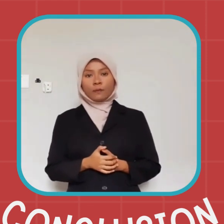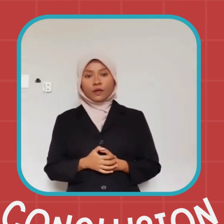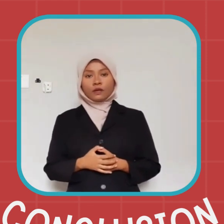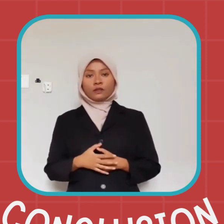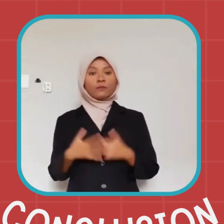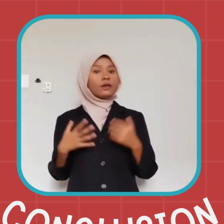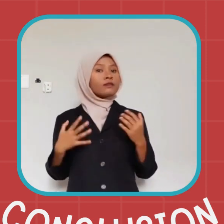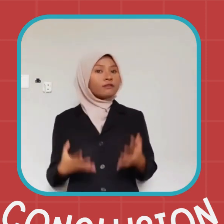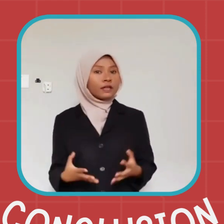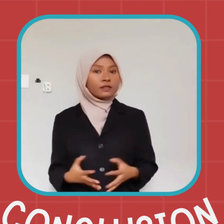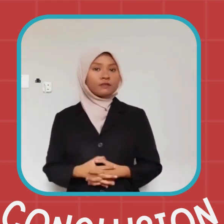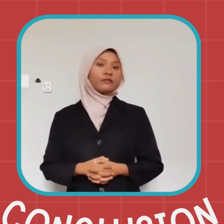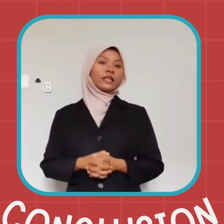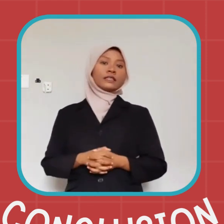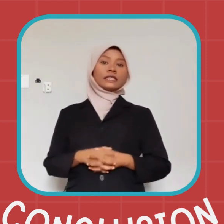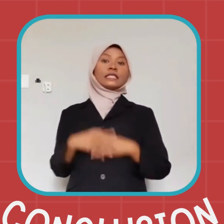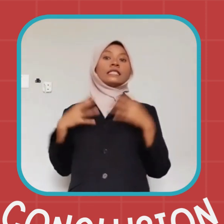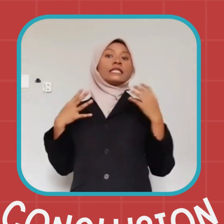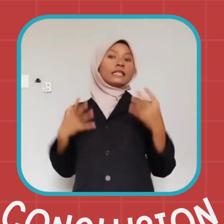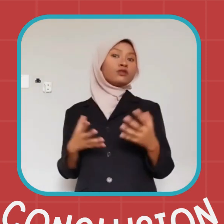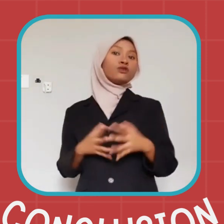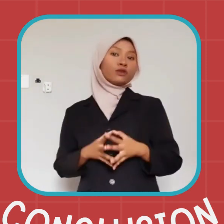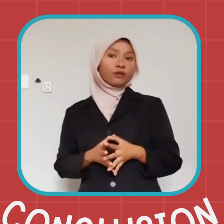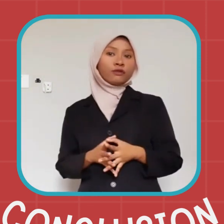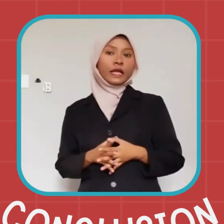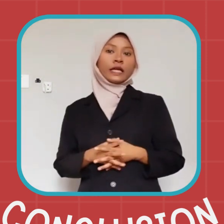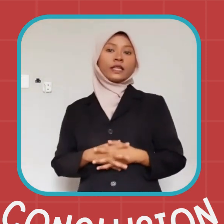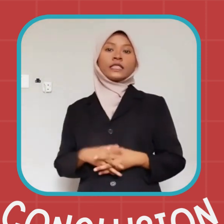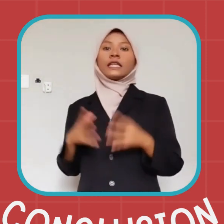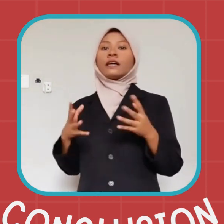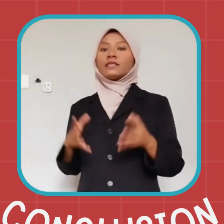used to it. Don't be afraid to failure, since it's